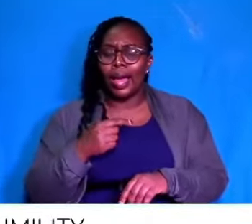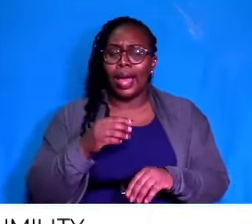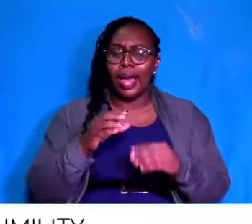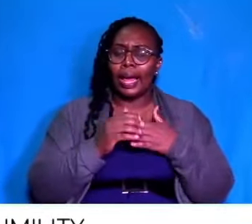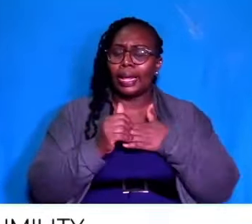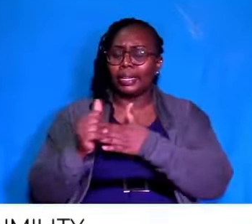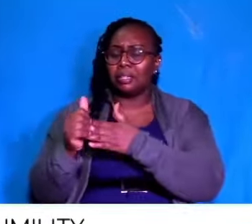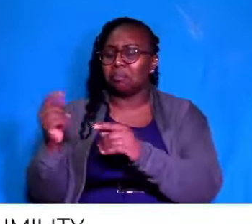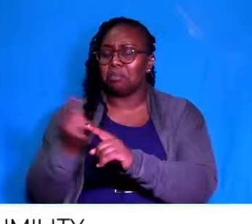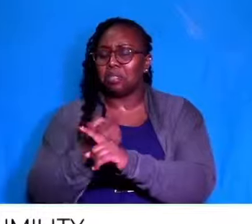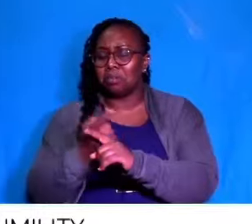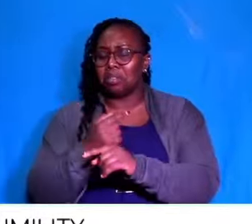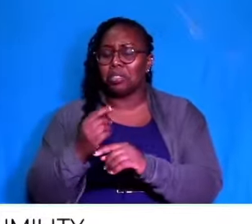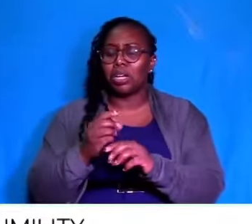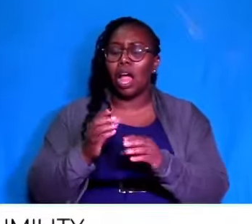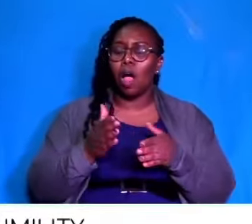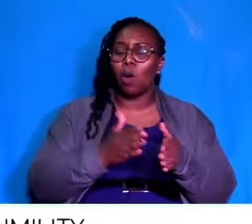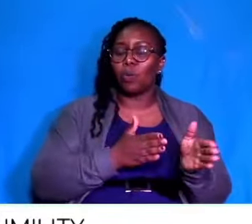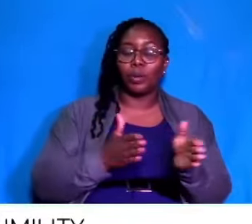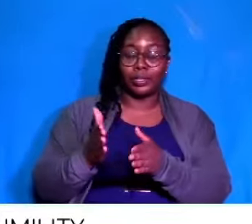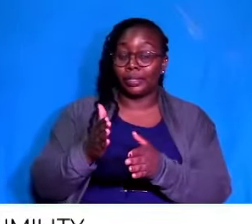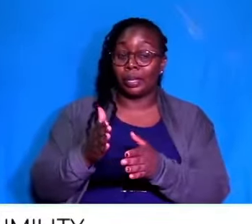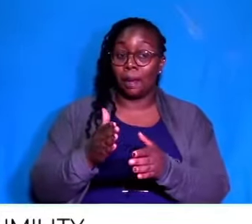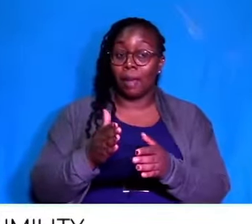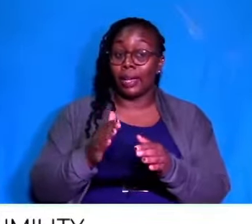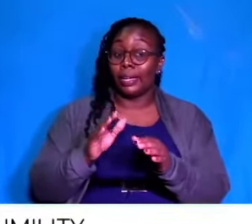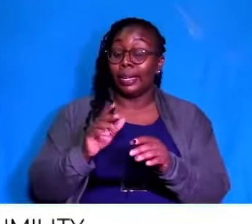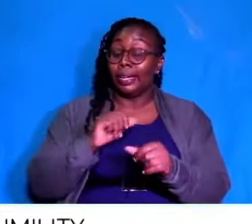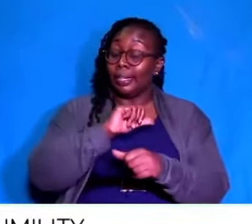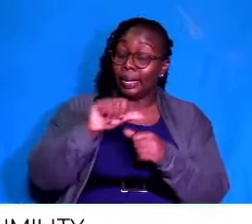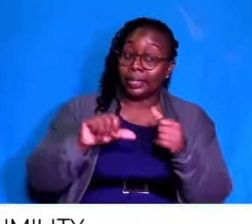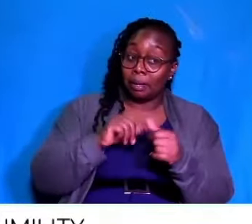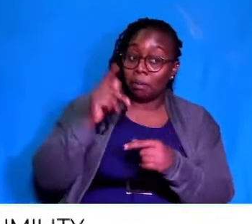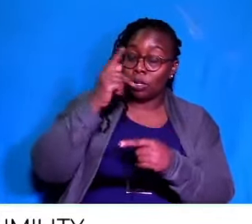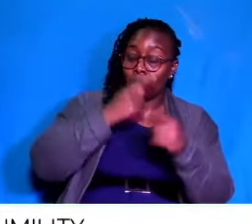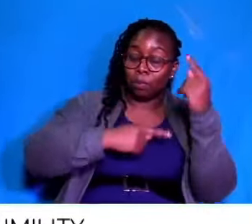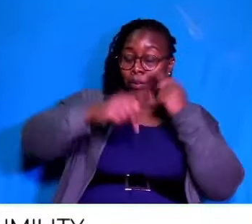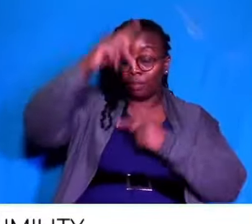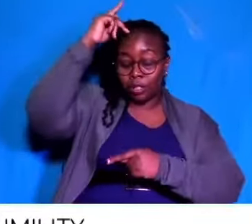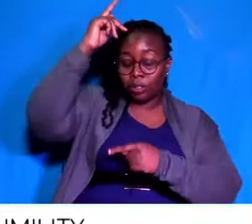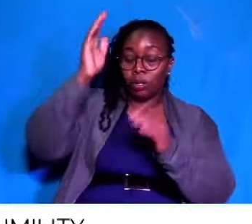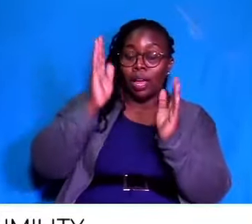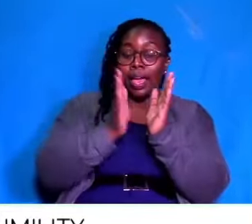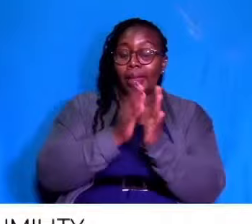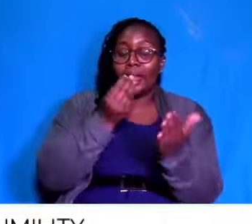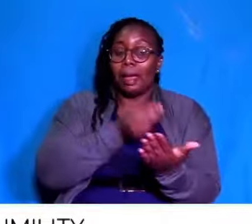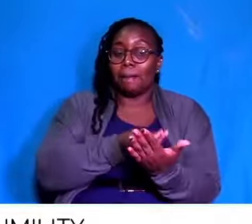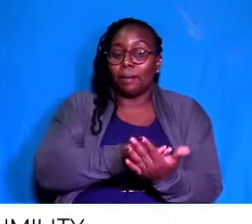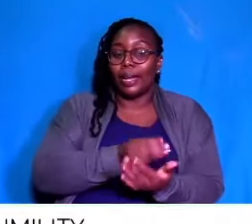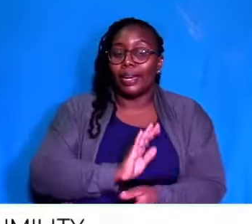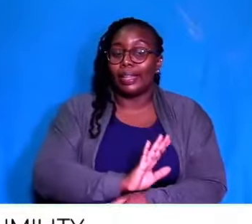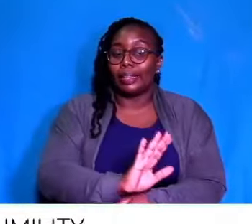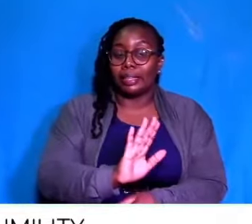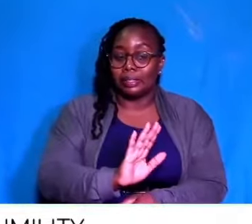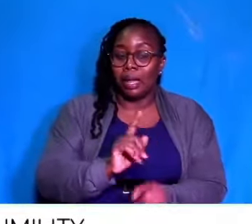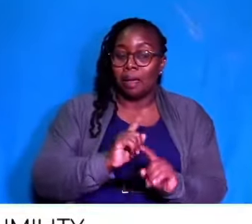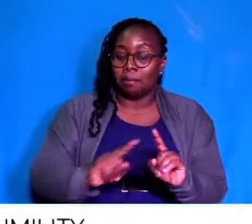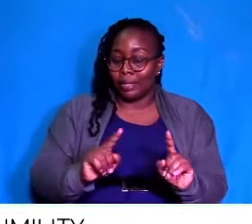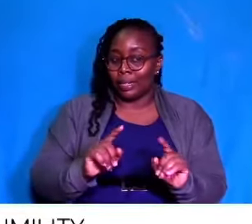around their worth in cash, isn't it? It's really largely around that. But then I thought, if I want to look at across